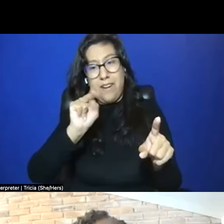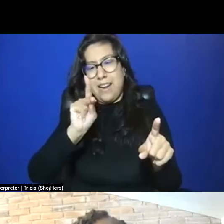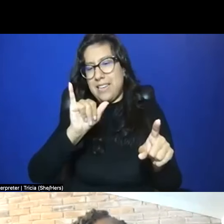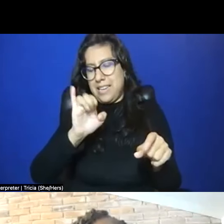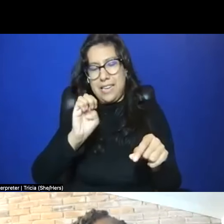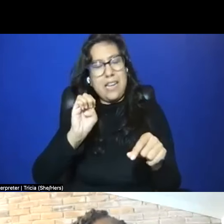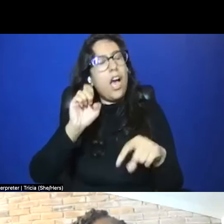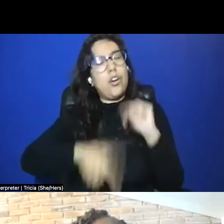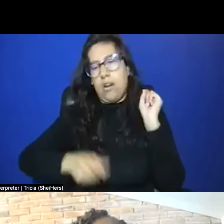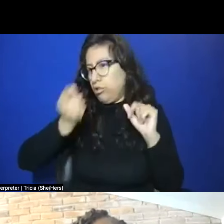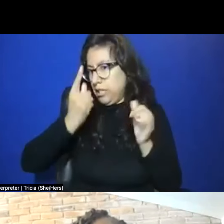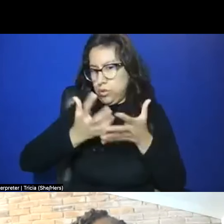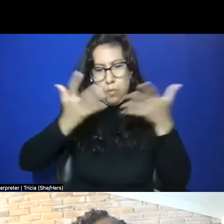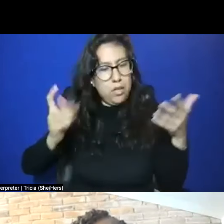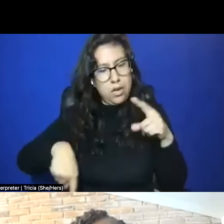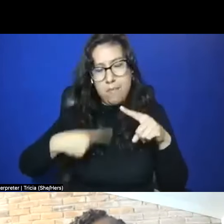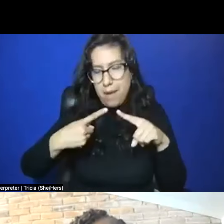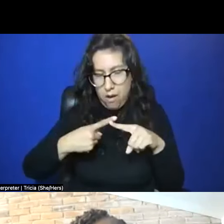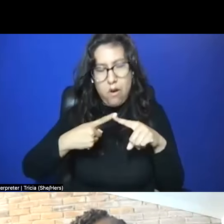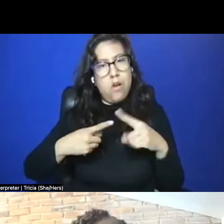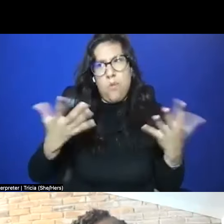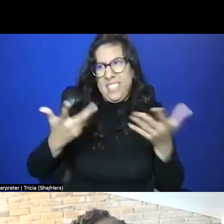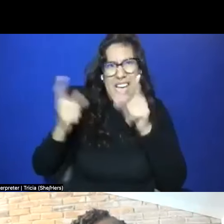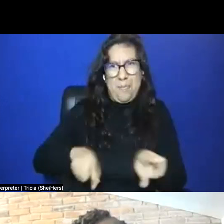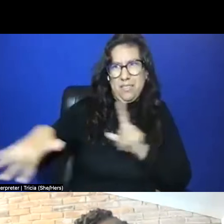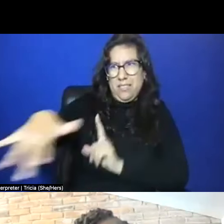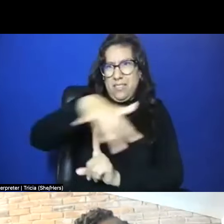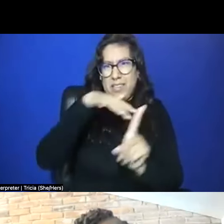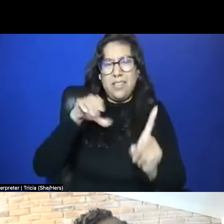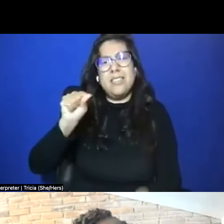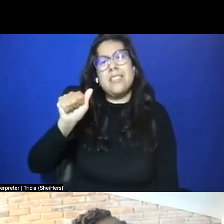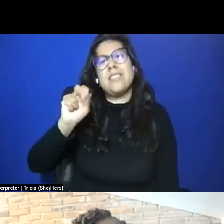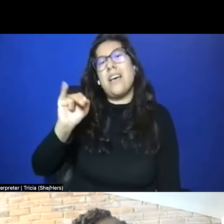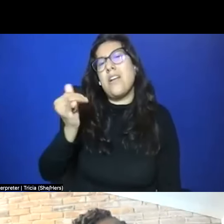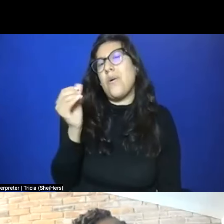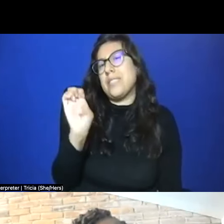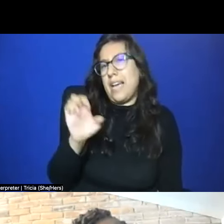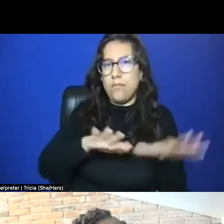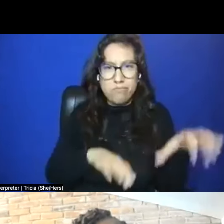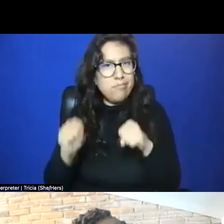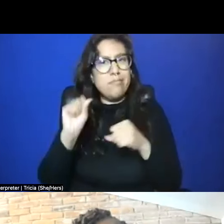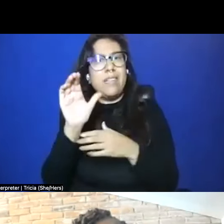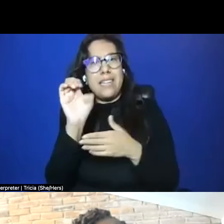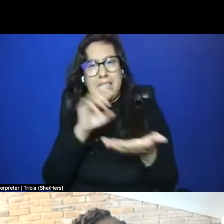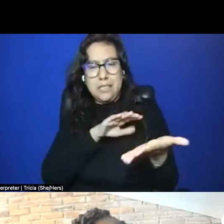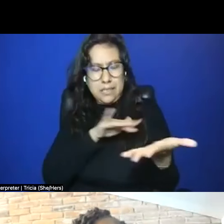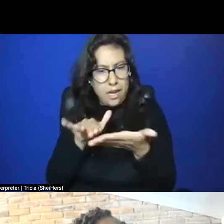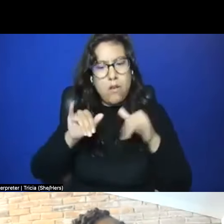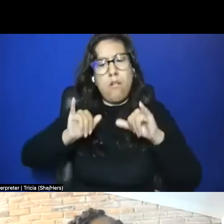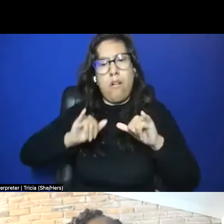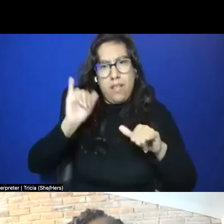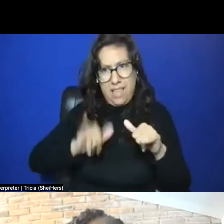to understand so much about what was happening in San Jose, or to be able to do this case study. And it would have been a case study that